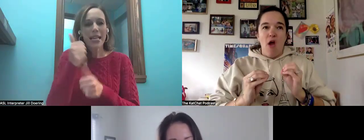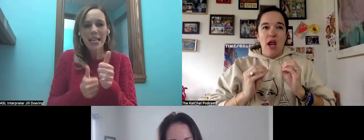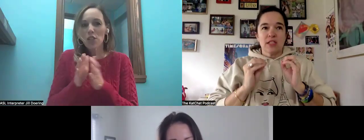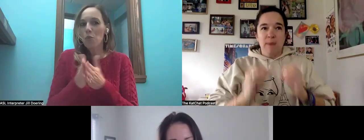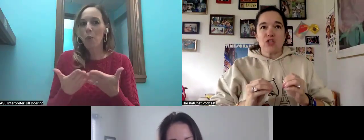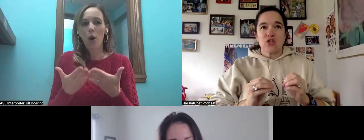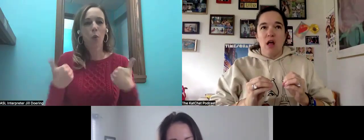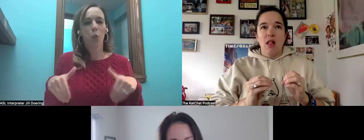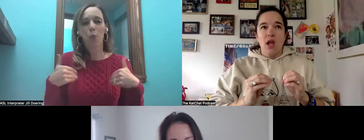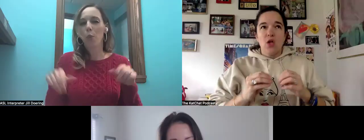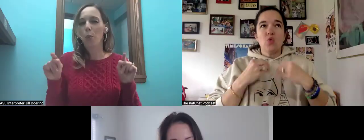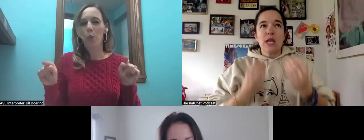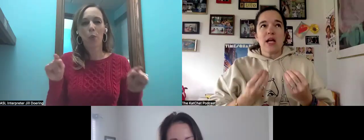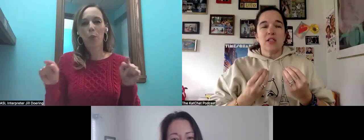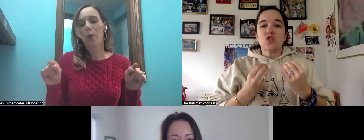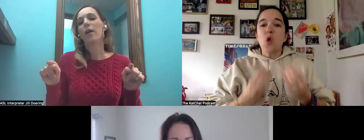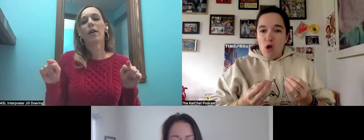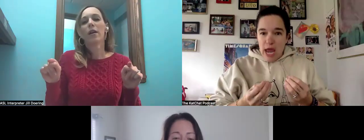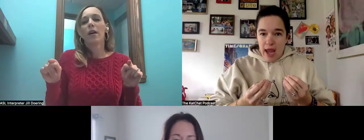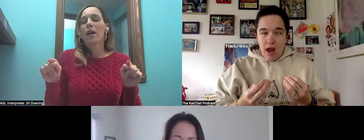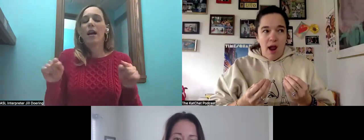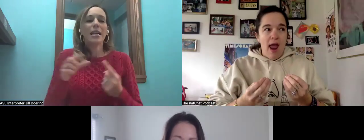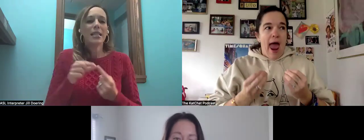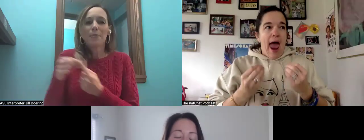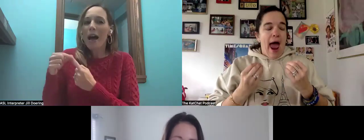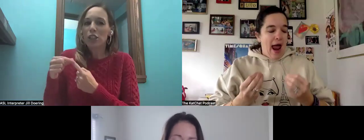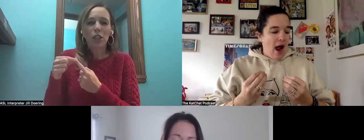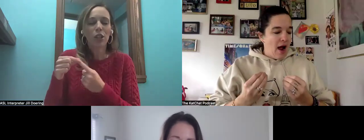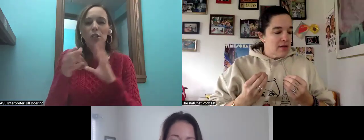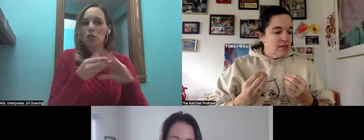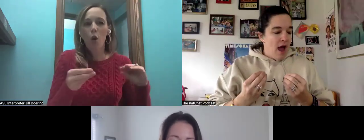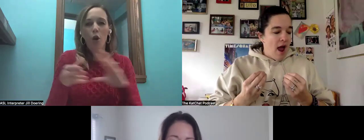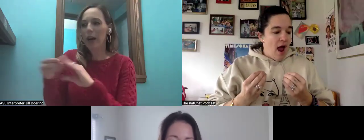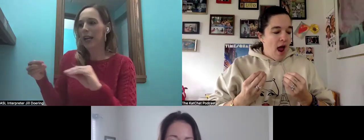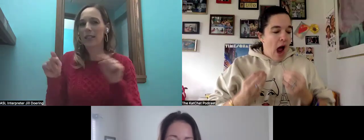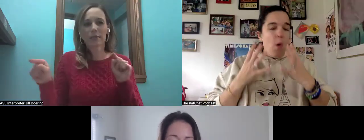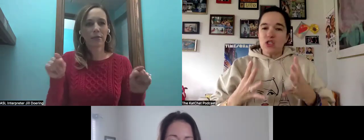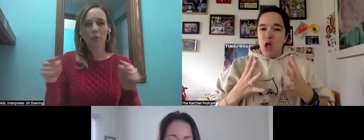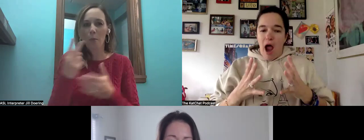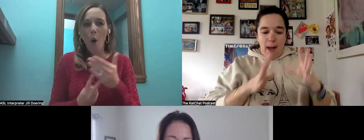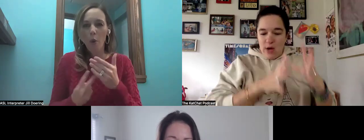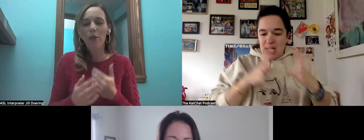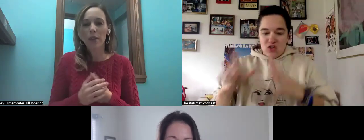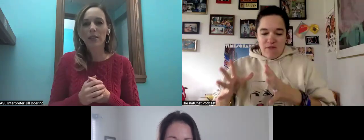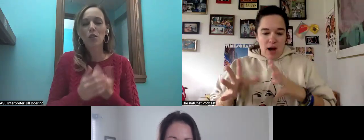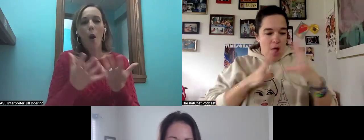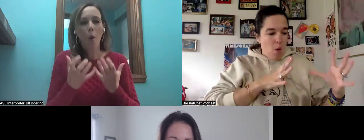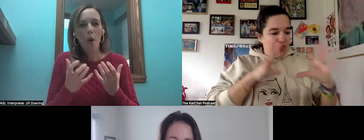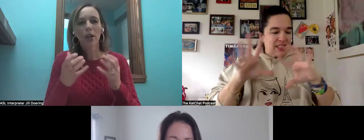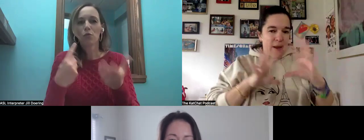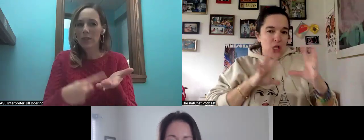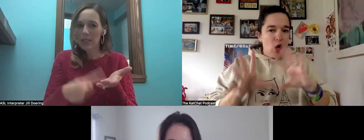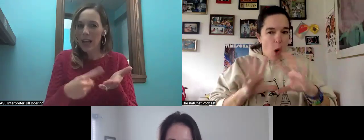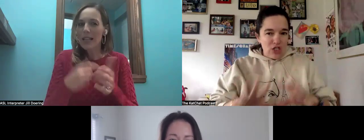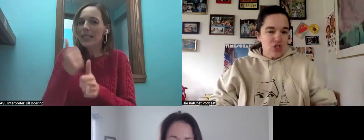a very special, unique story. Yeah. And I wanted to talk about each of them